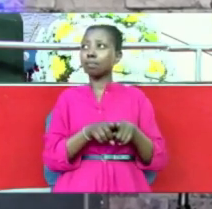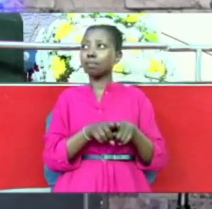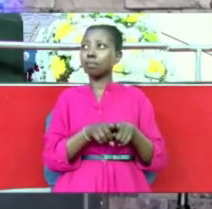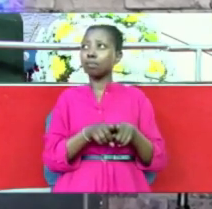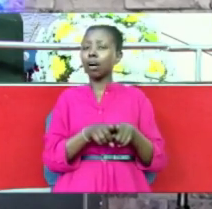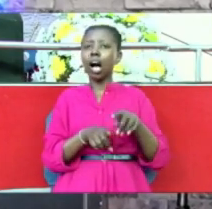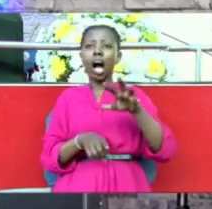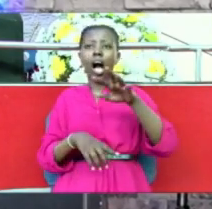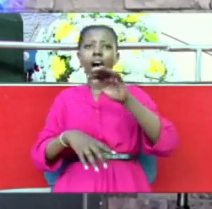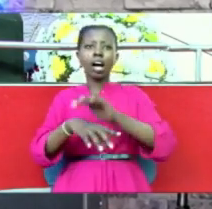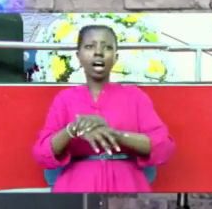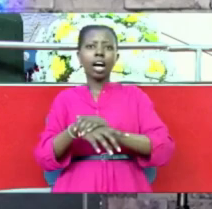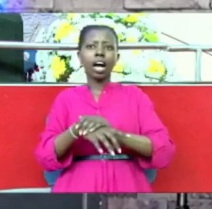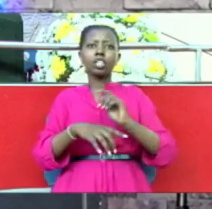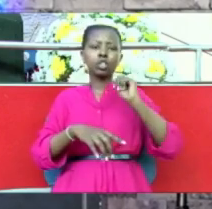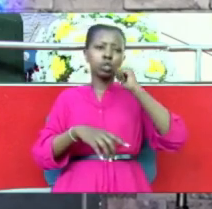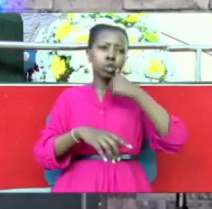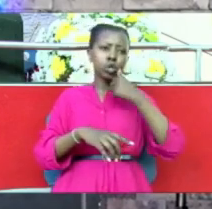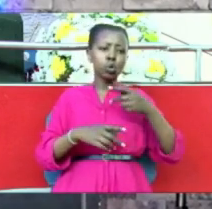territories.